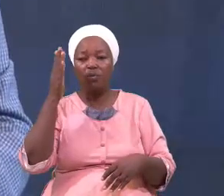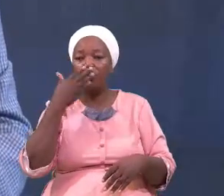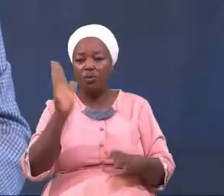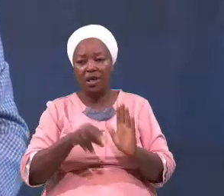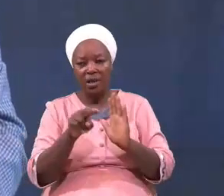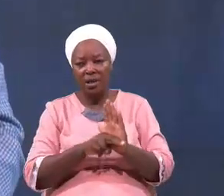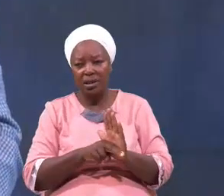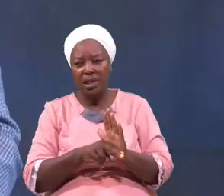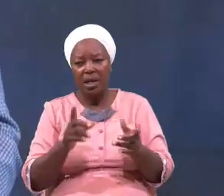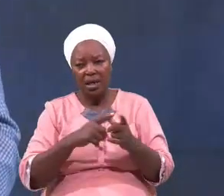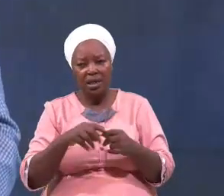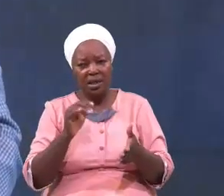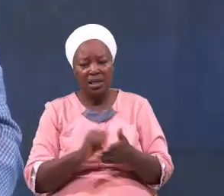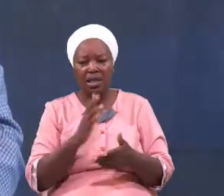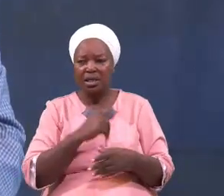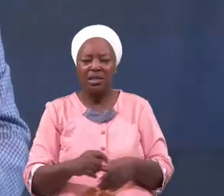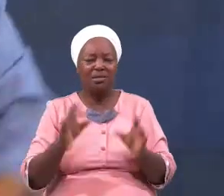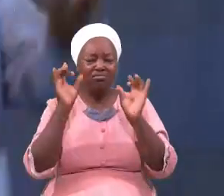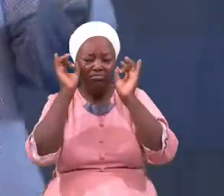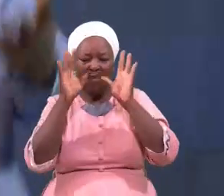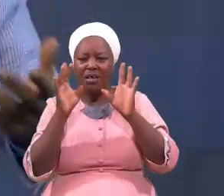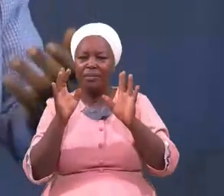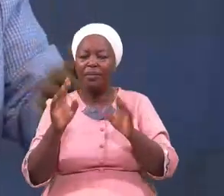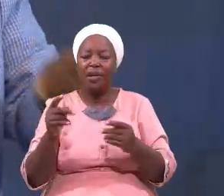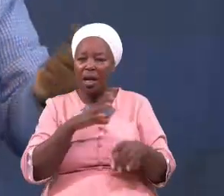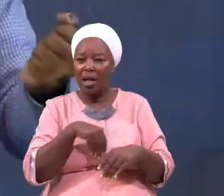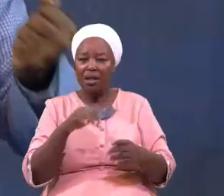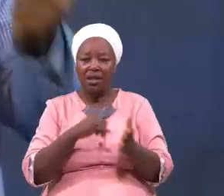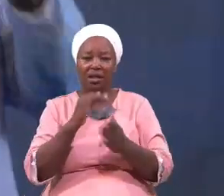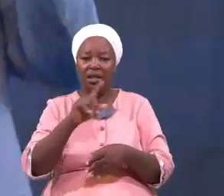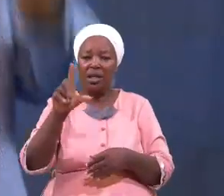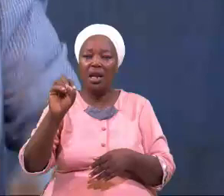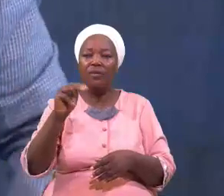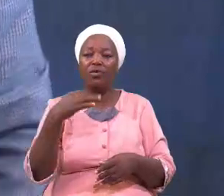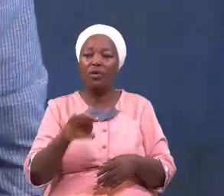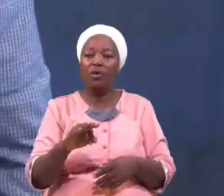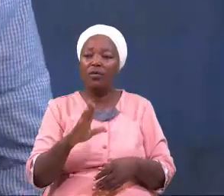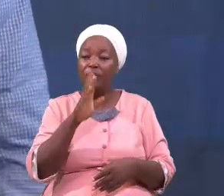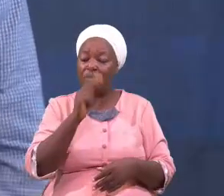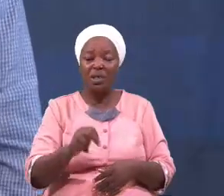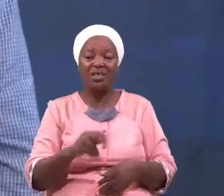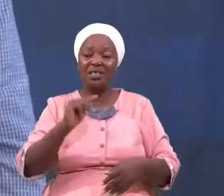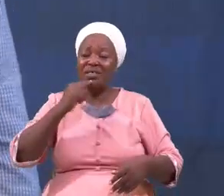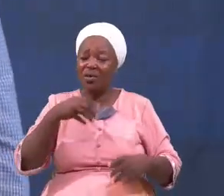The leaven of violence. The leaven of being pugnacious.